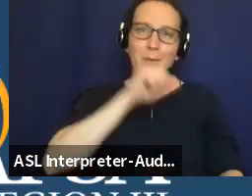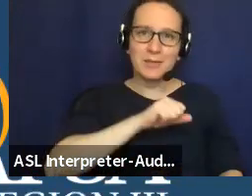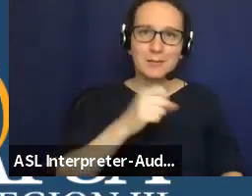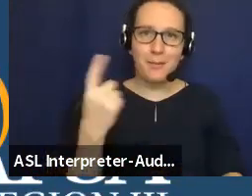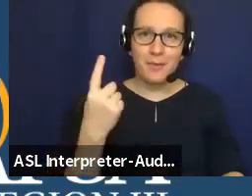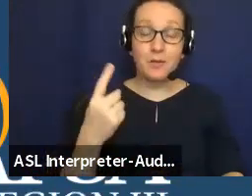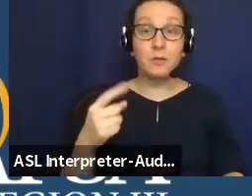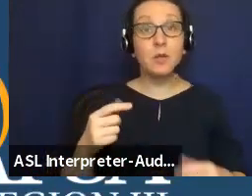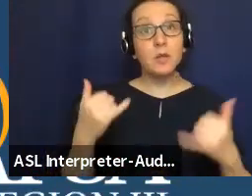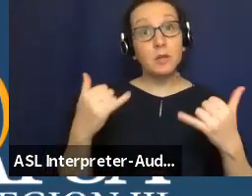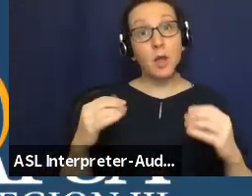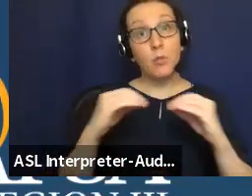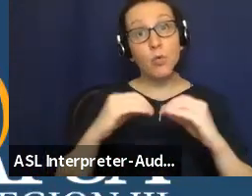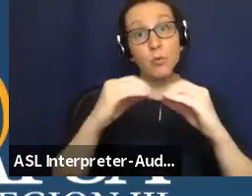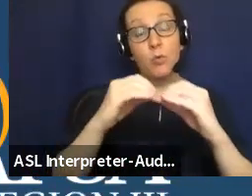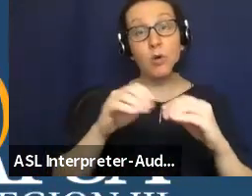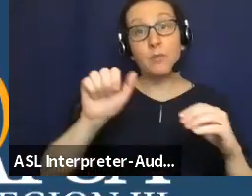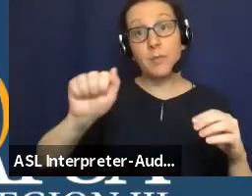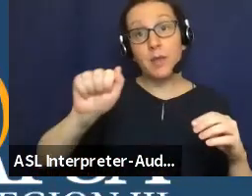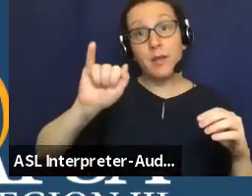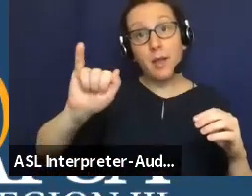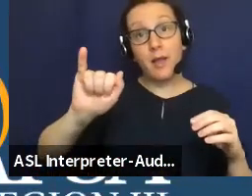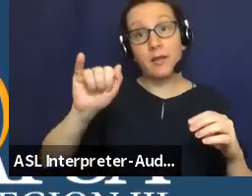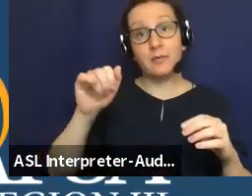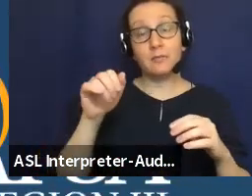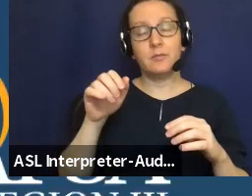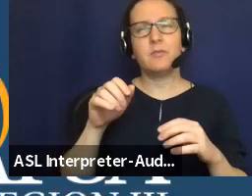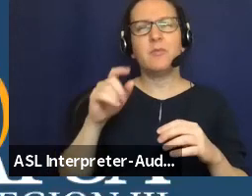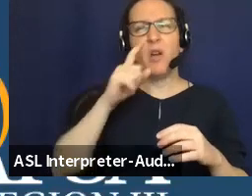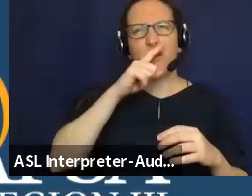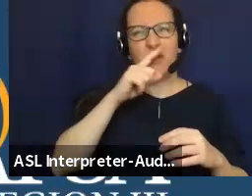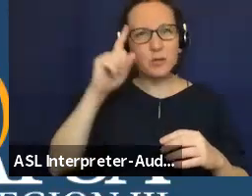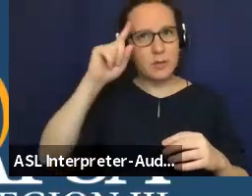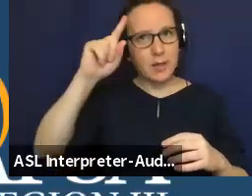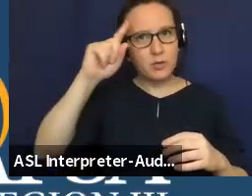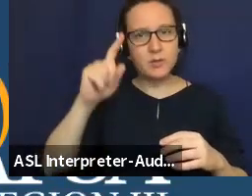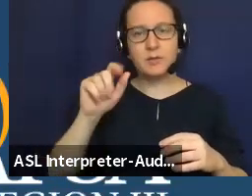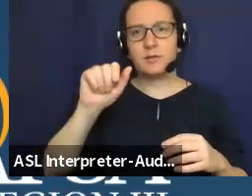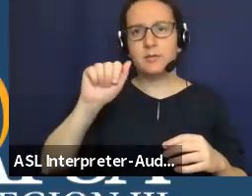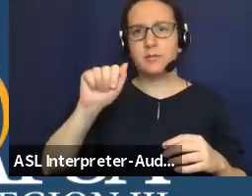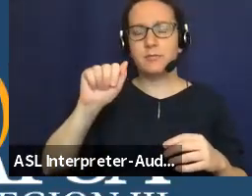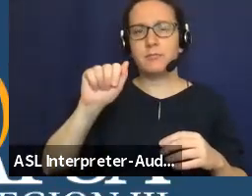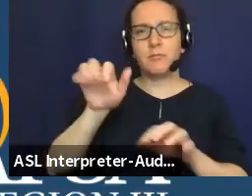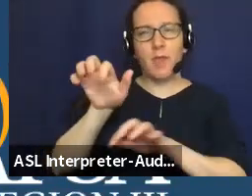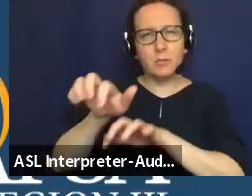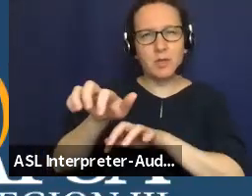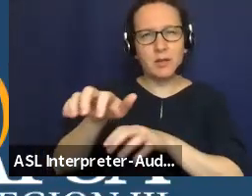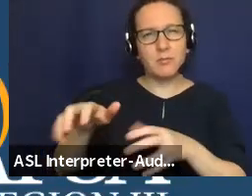seeing artificial intelligence captioning, AI captioning as well, integrated into these virtual